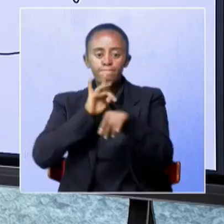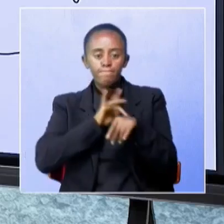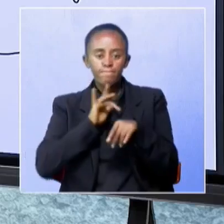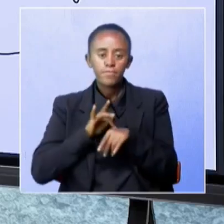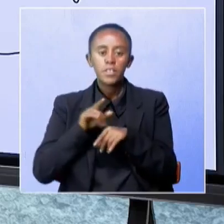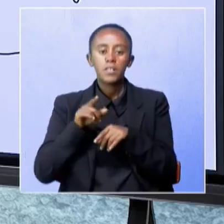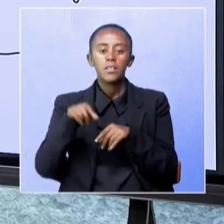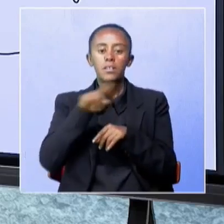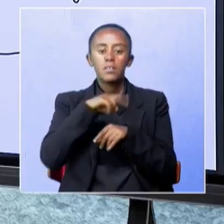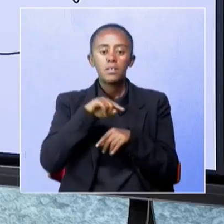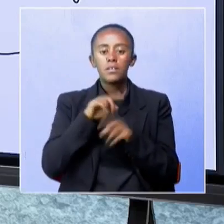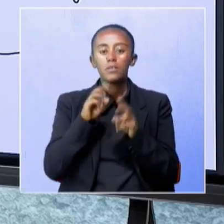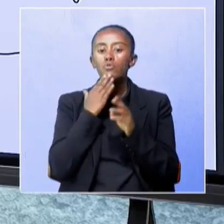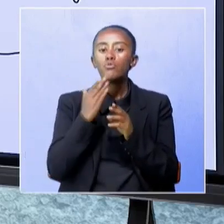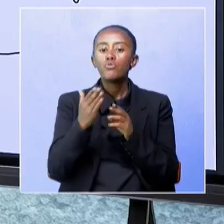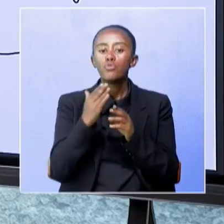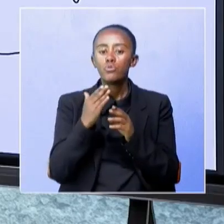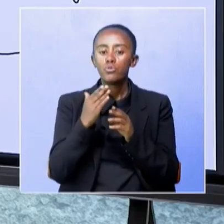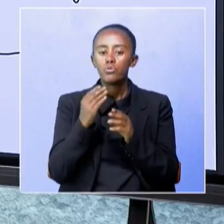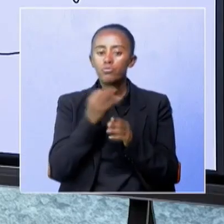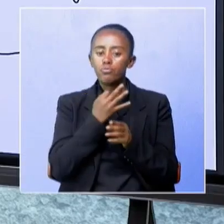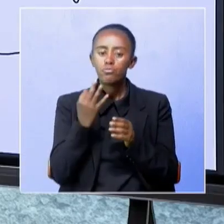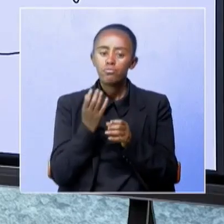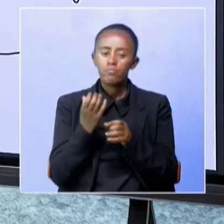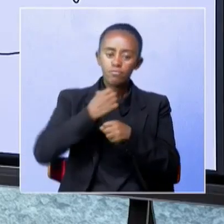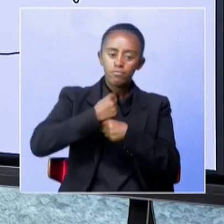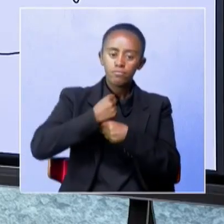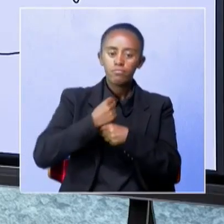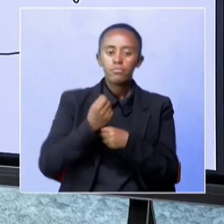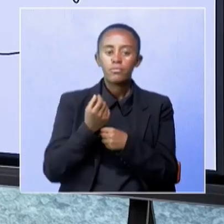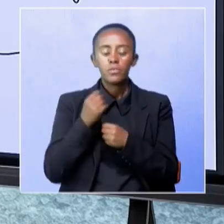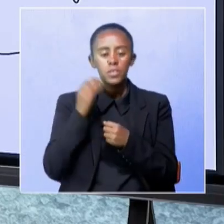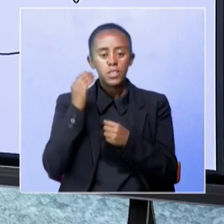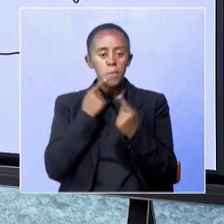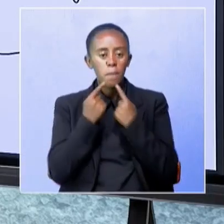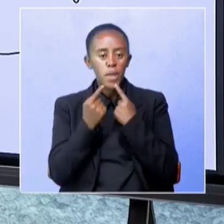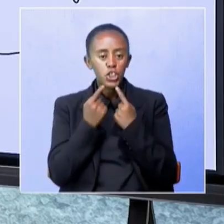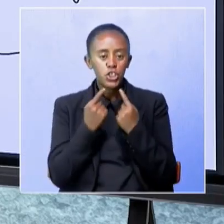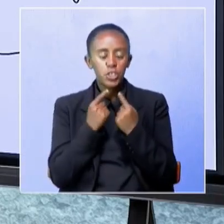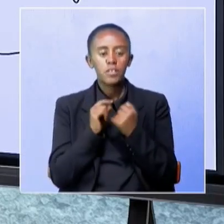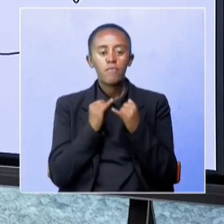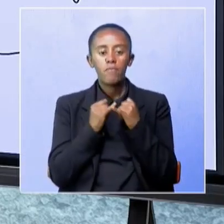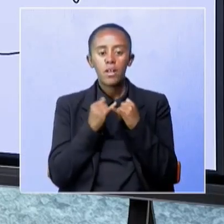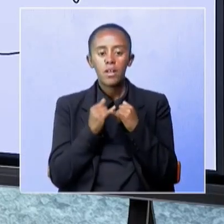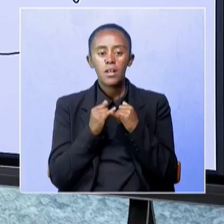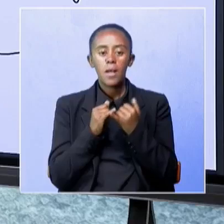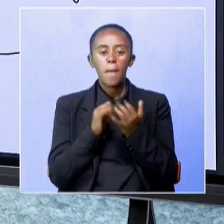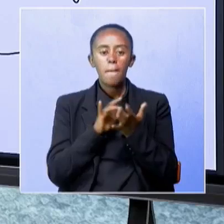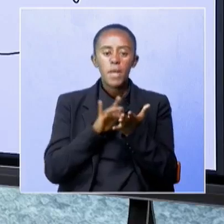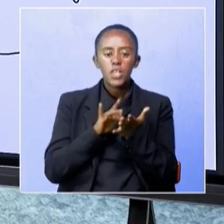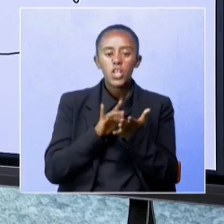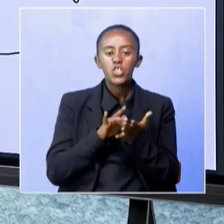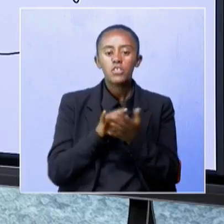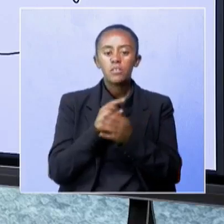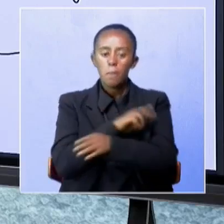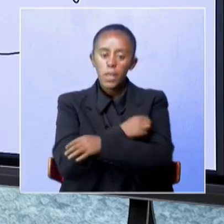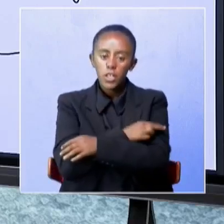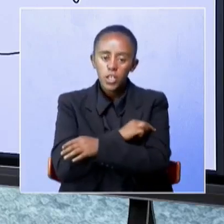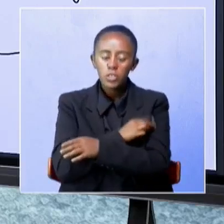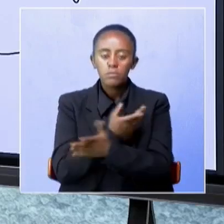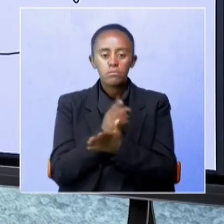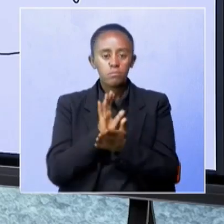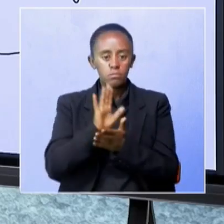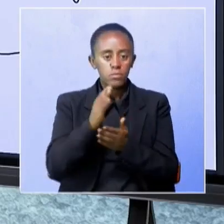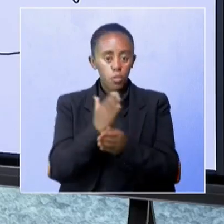has given a very good, well-composed speech. Finally, meditation can improve your